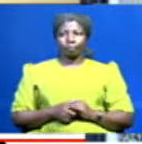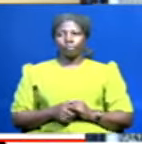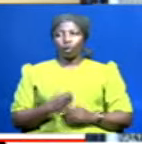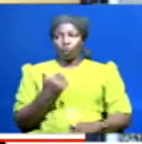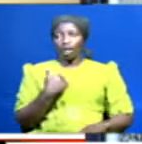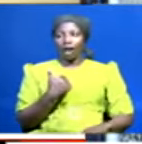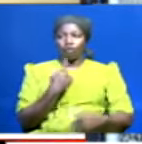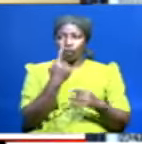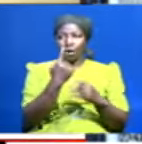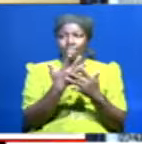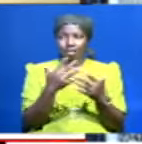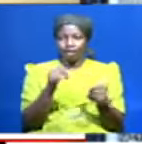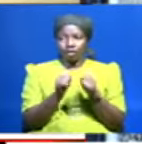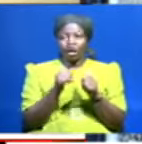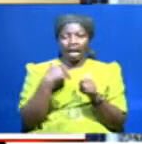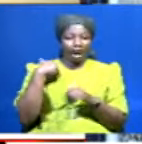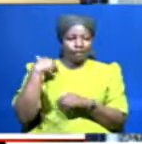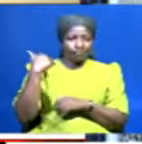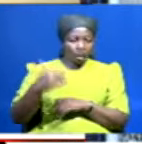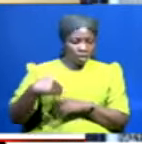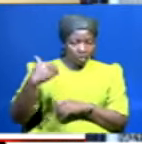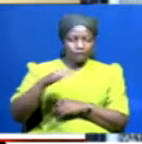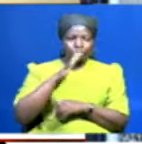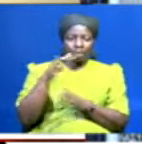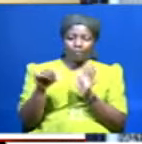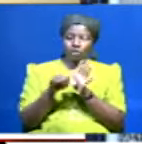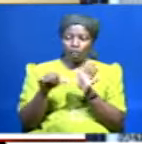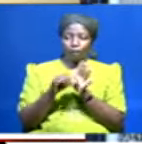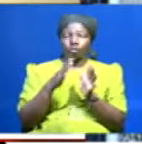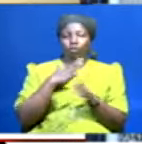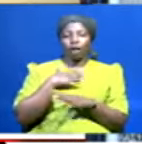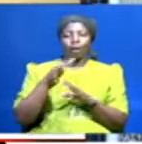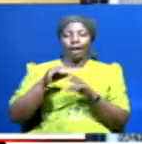has always been problematic to our investors, and that is